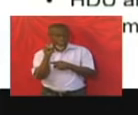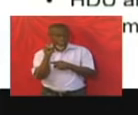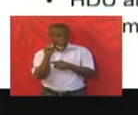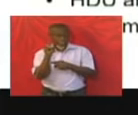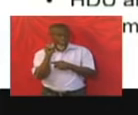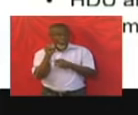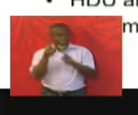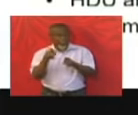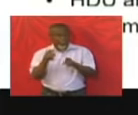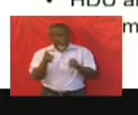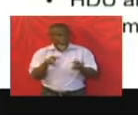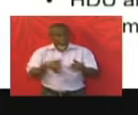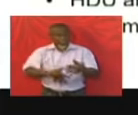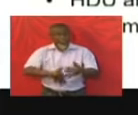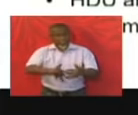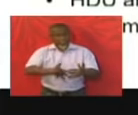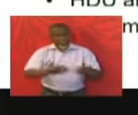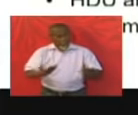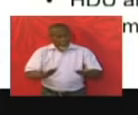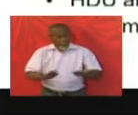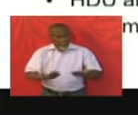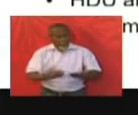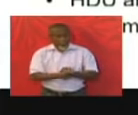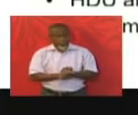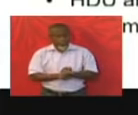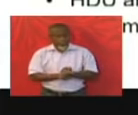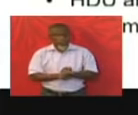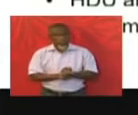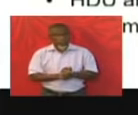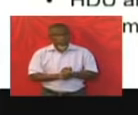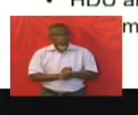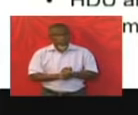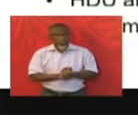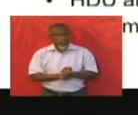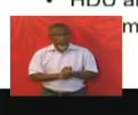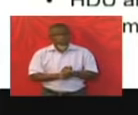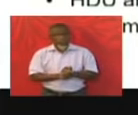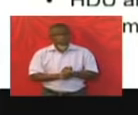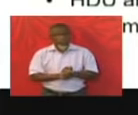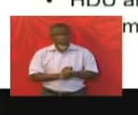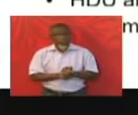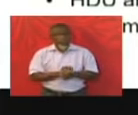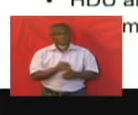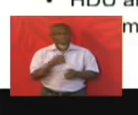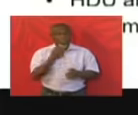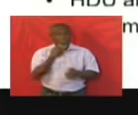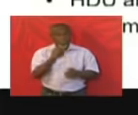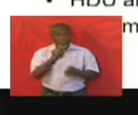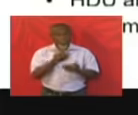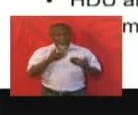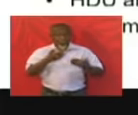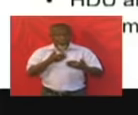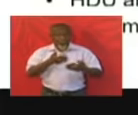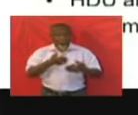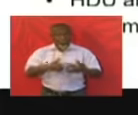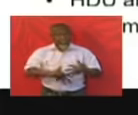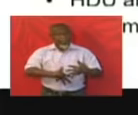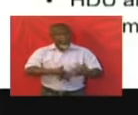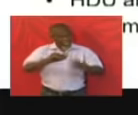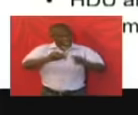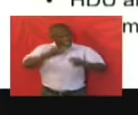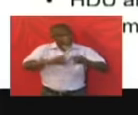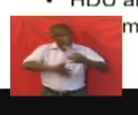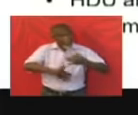target. I also said in the past that pregnancy is a higher risk than the general population. All